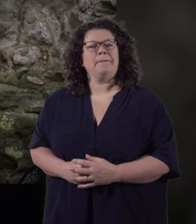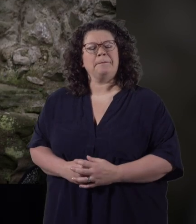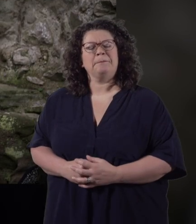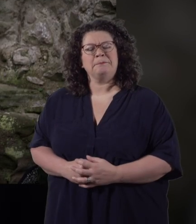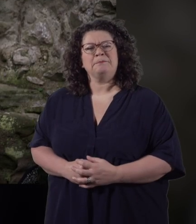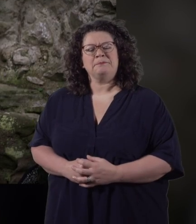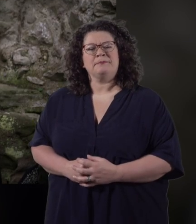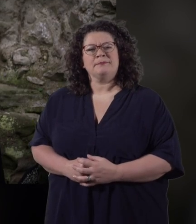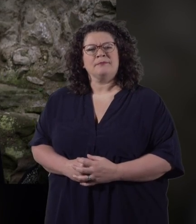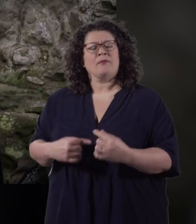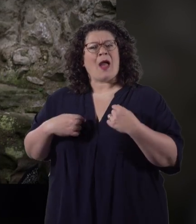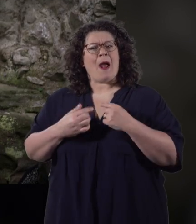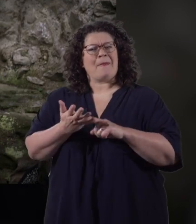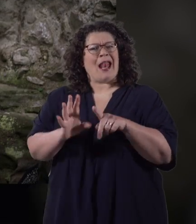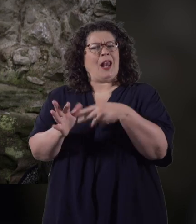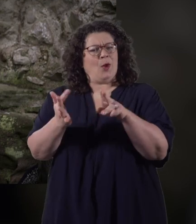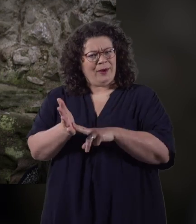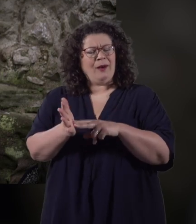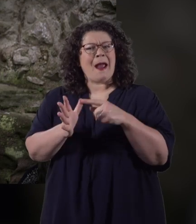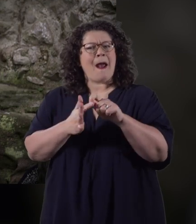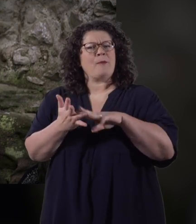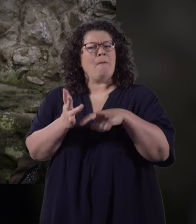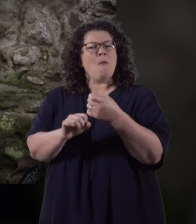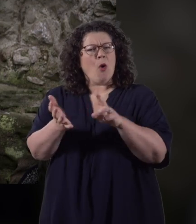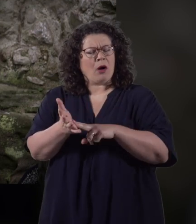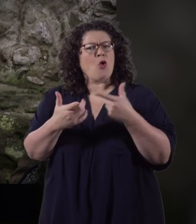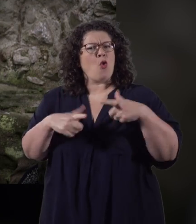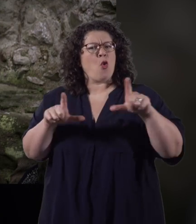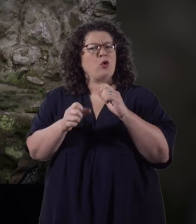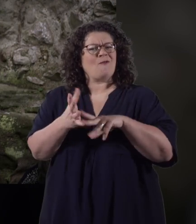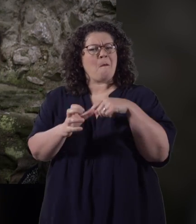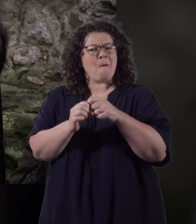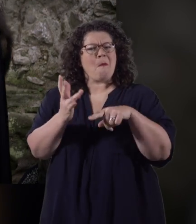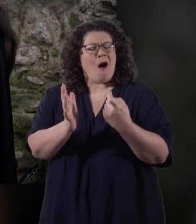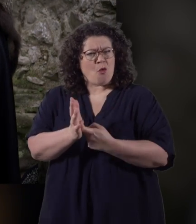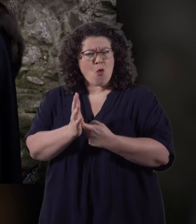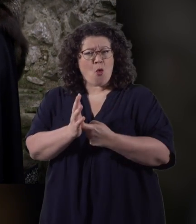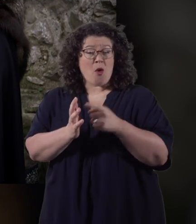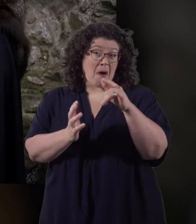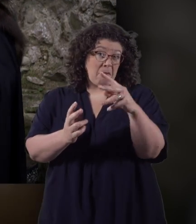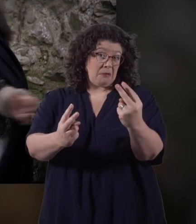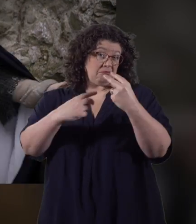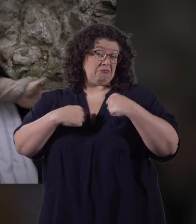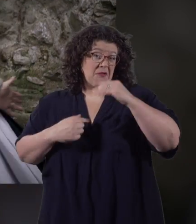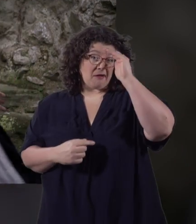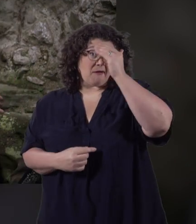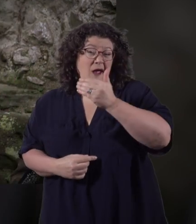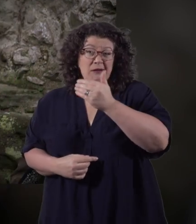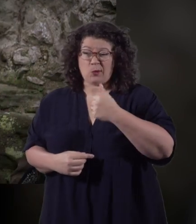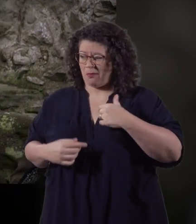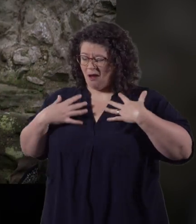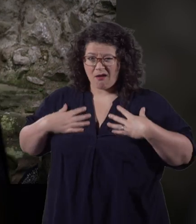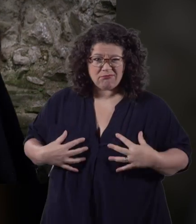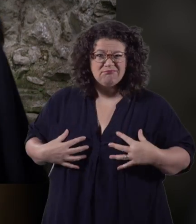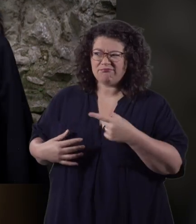Croeso, welcome. I am Llewellyn ap Morgan, Lord of Magor. You may think I am a knight, with my